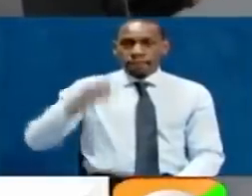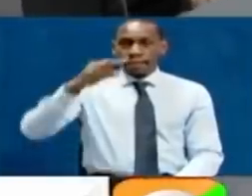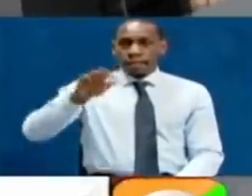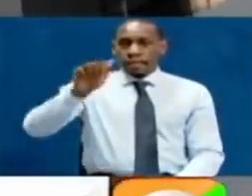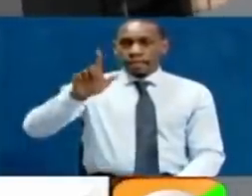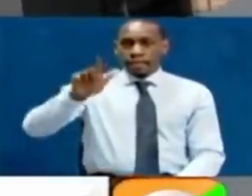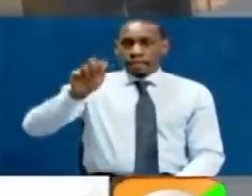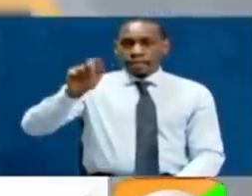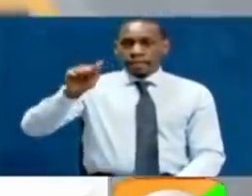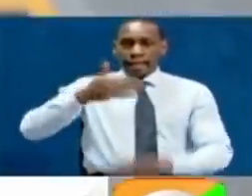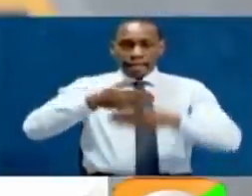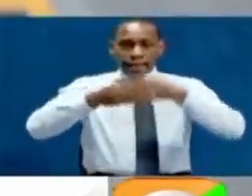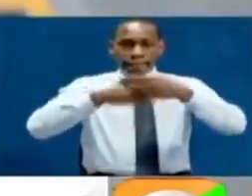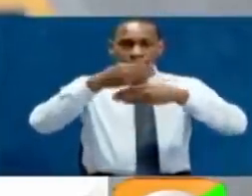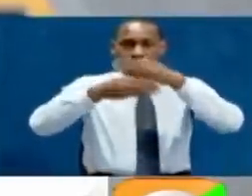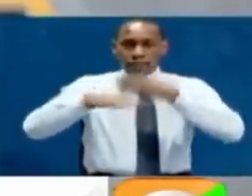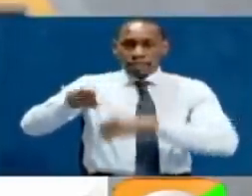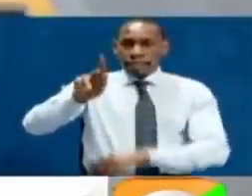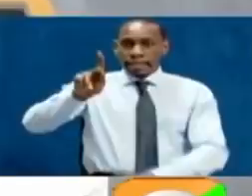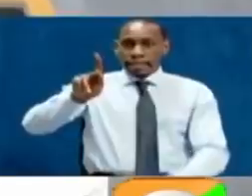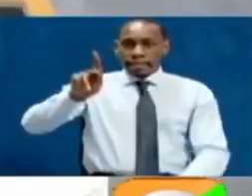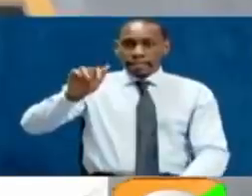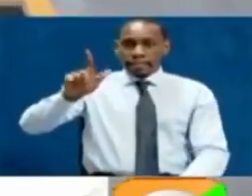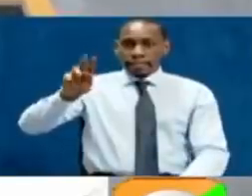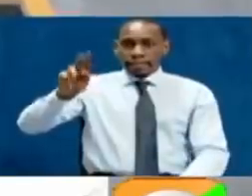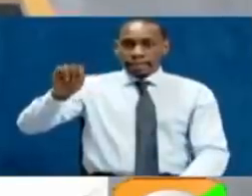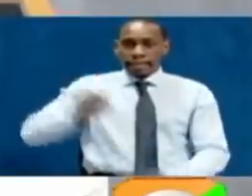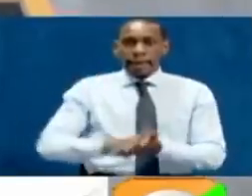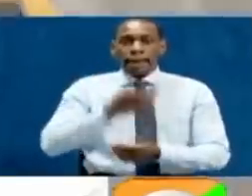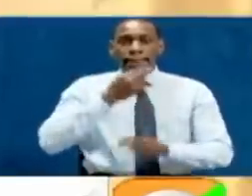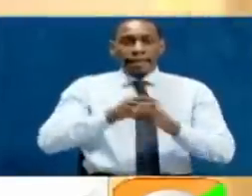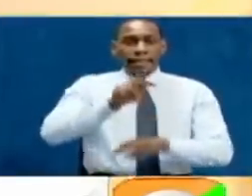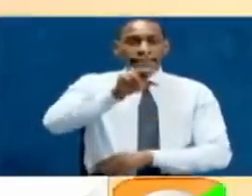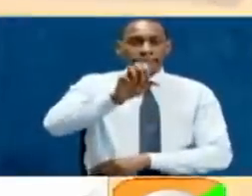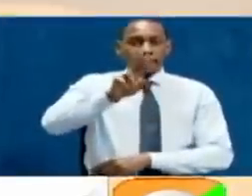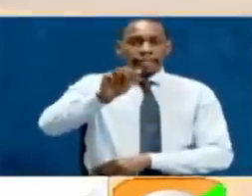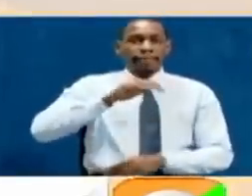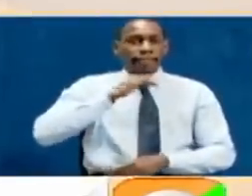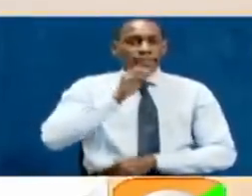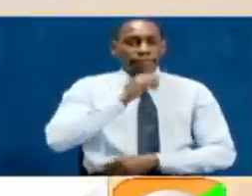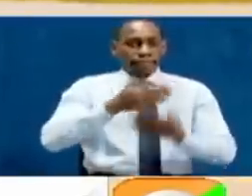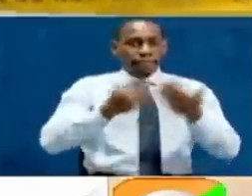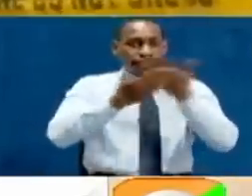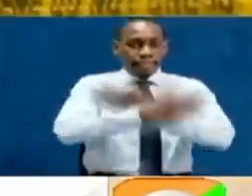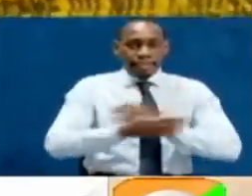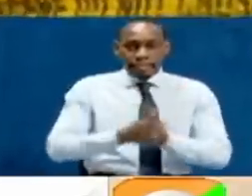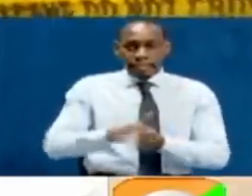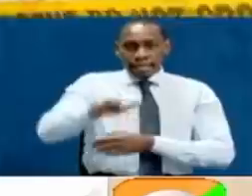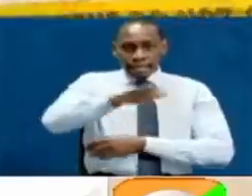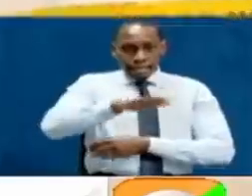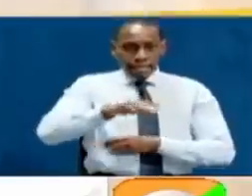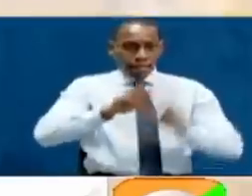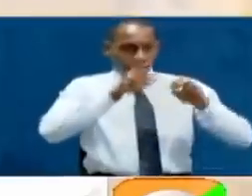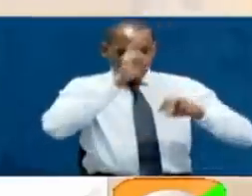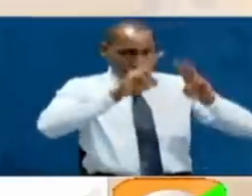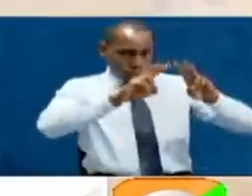Galana Suits in Kilimani is where Kevin Omwenga met his untimely death last evening. His apartment has now become the scene of a murder, from where